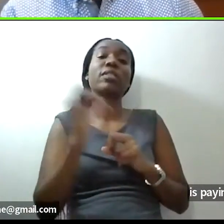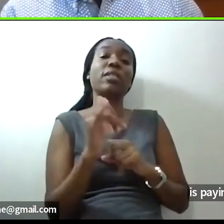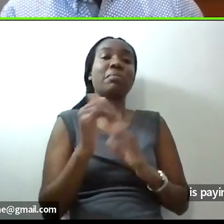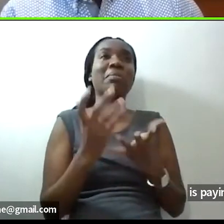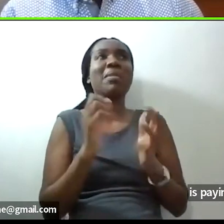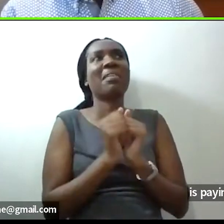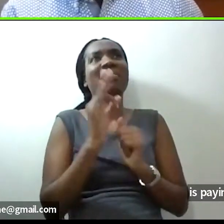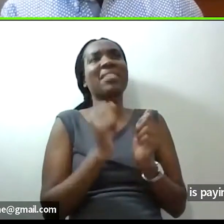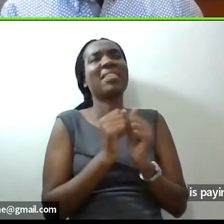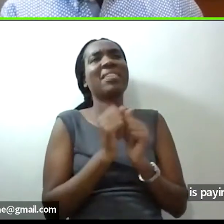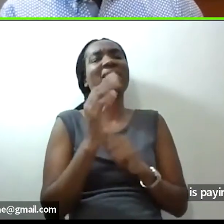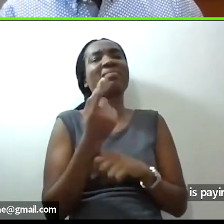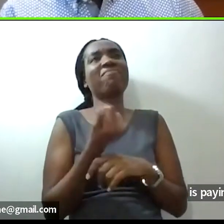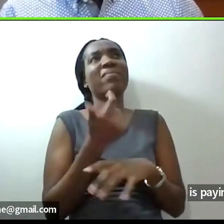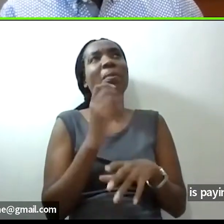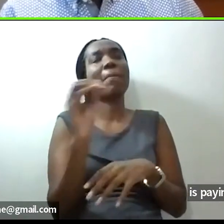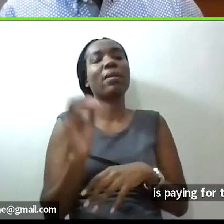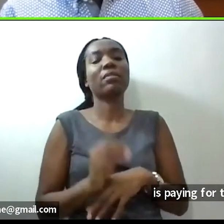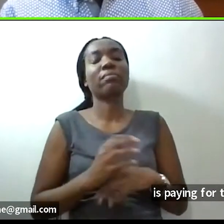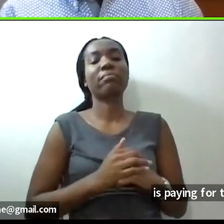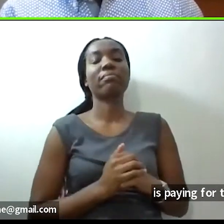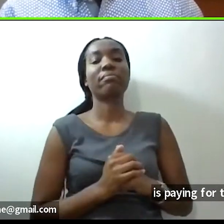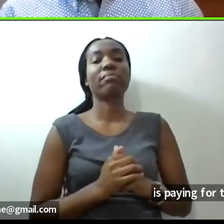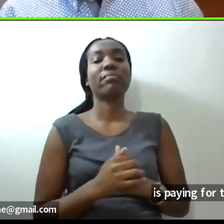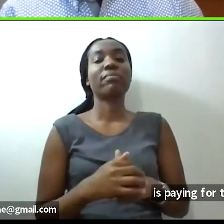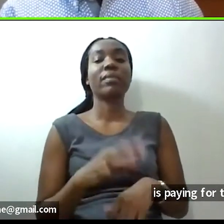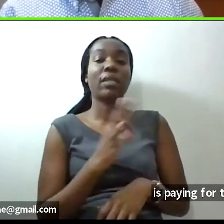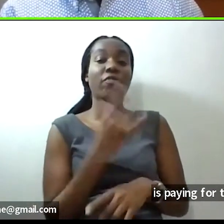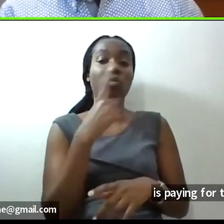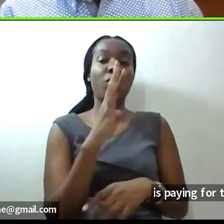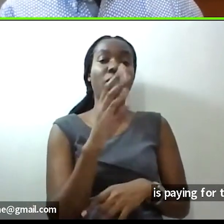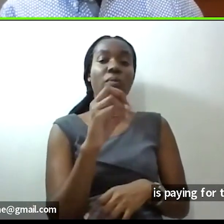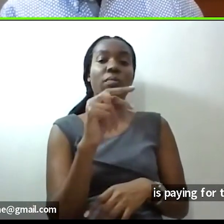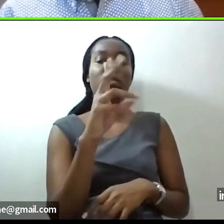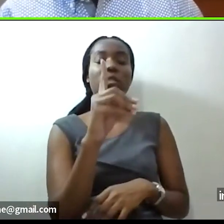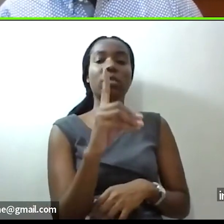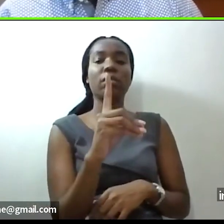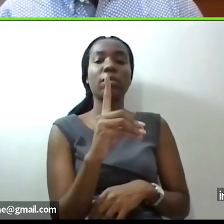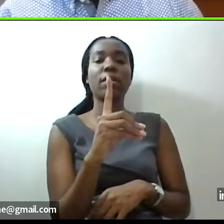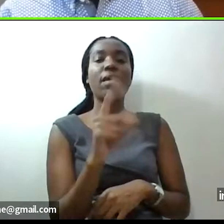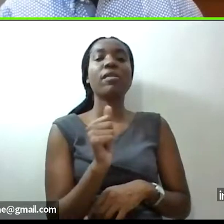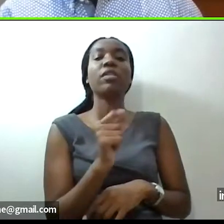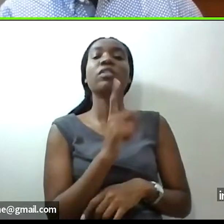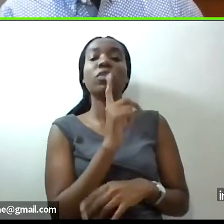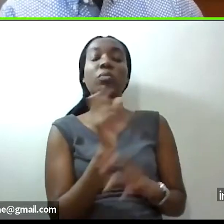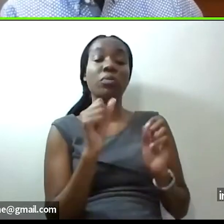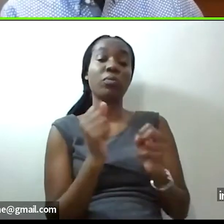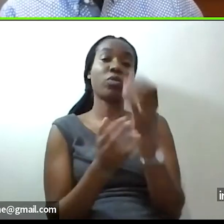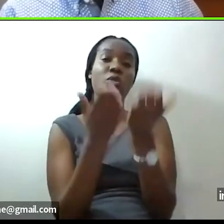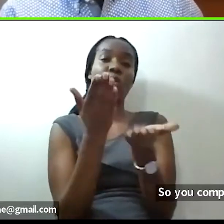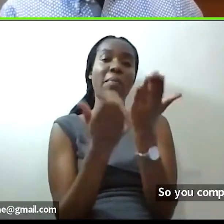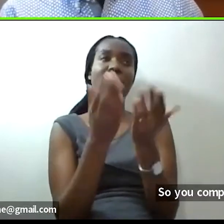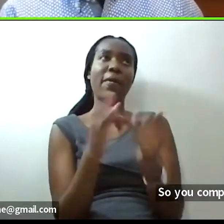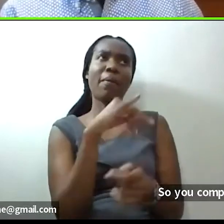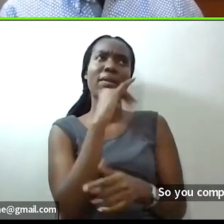13.5% interest for their bonds. So you compare what is Uganda paying, what is Tanzania